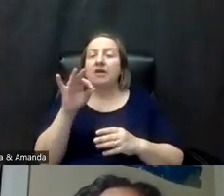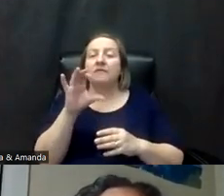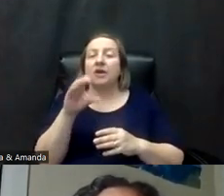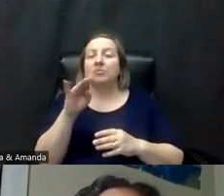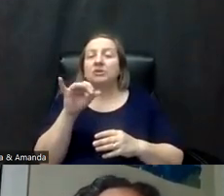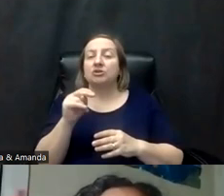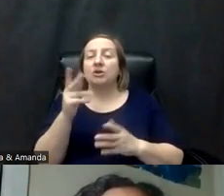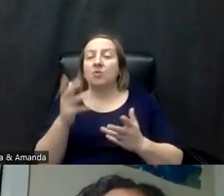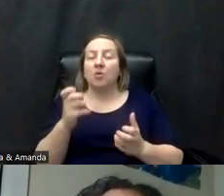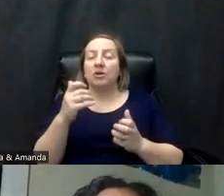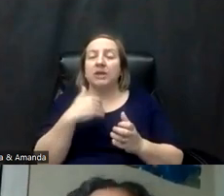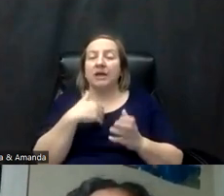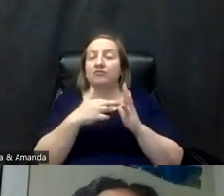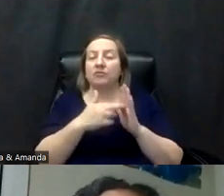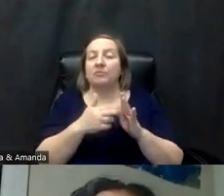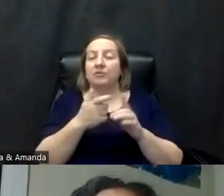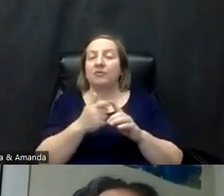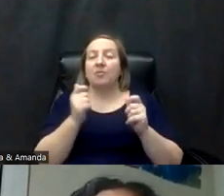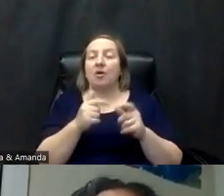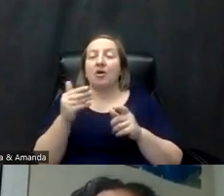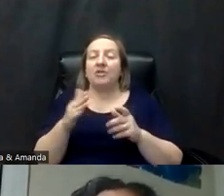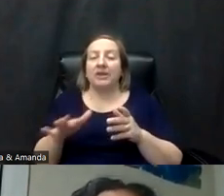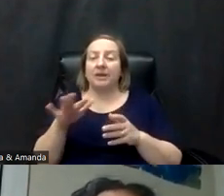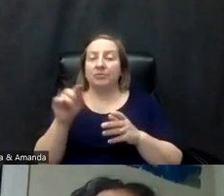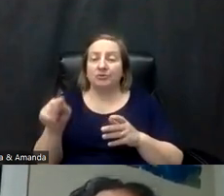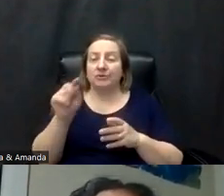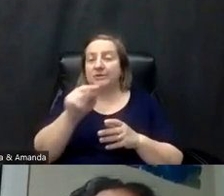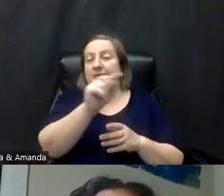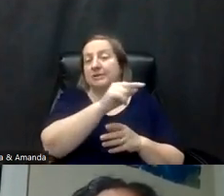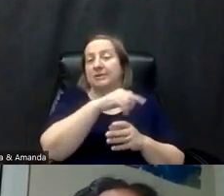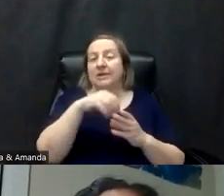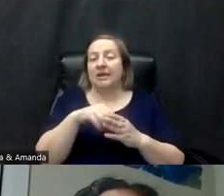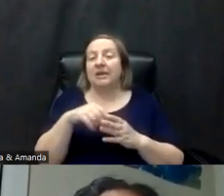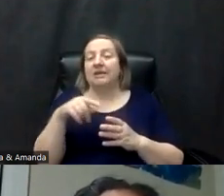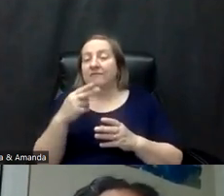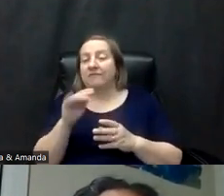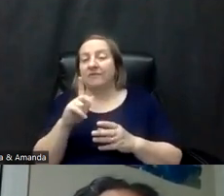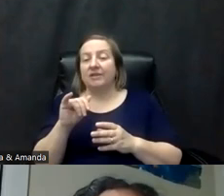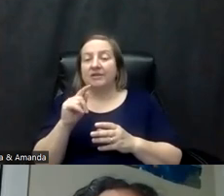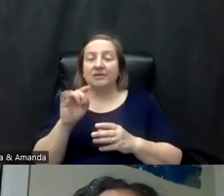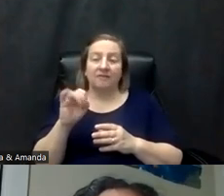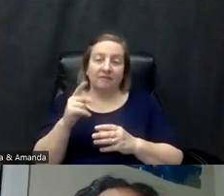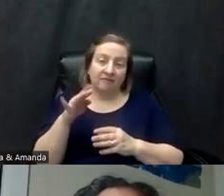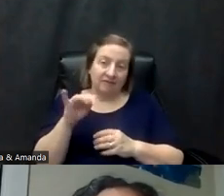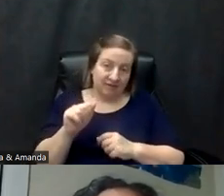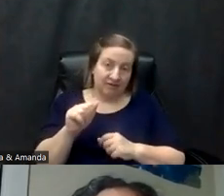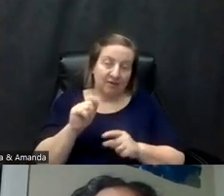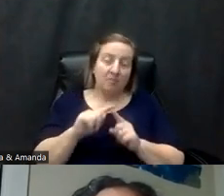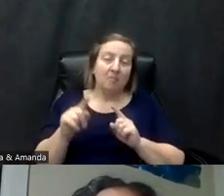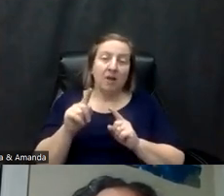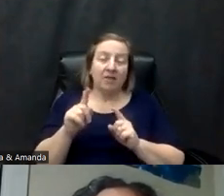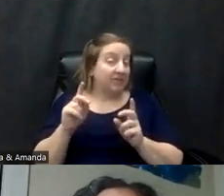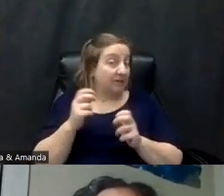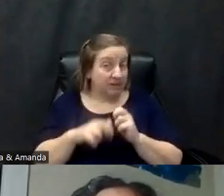they want to have representation from all the neighborhoods in Philadelphia. But the issue they're running